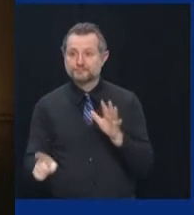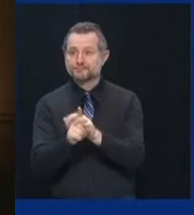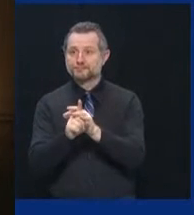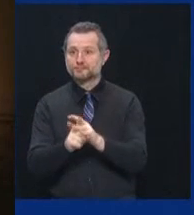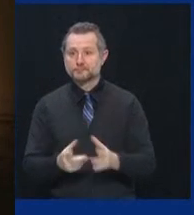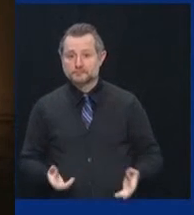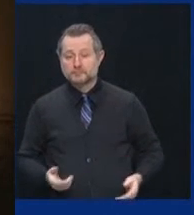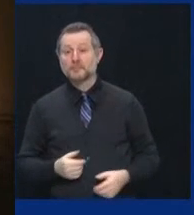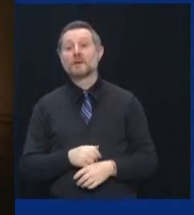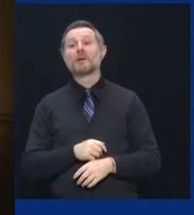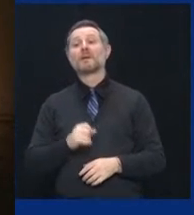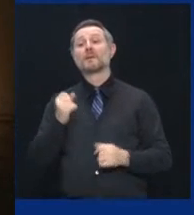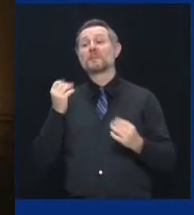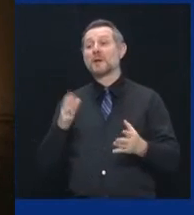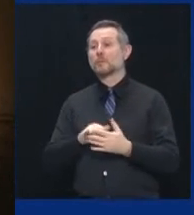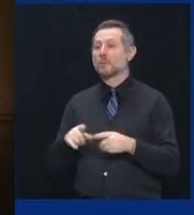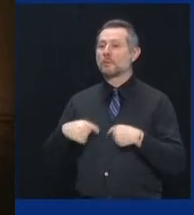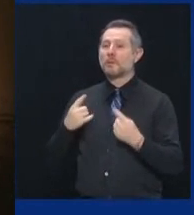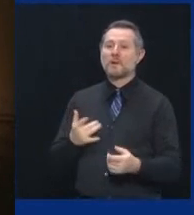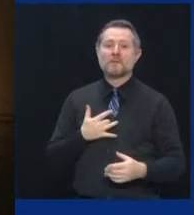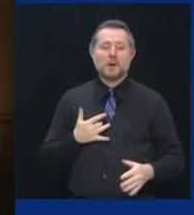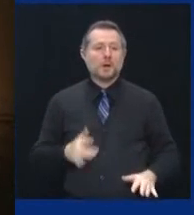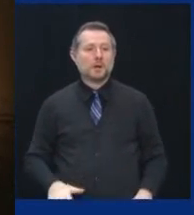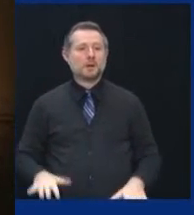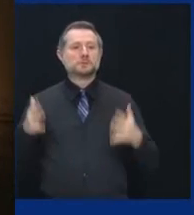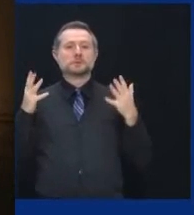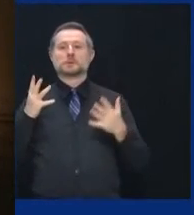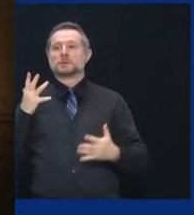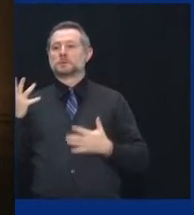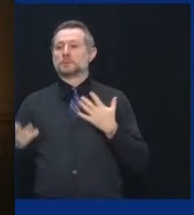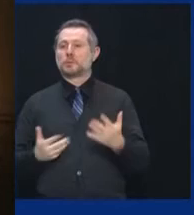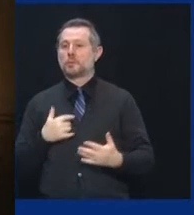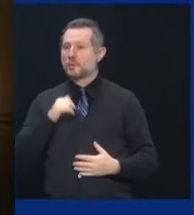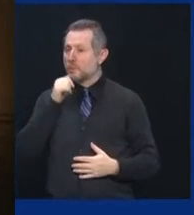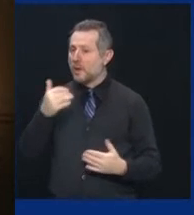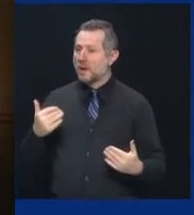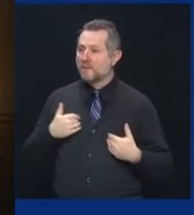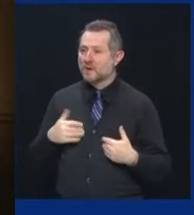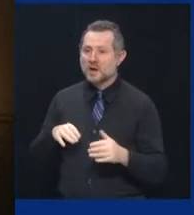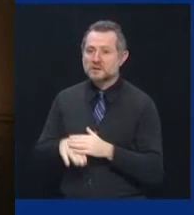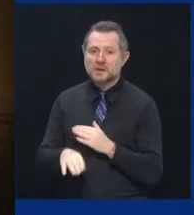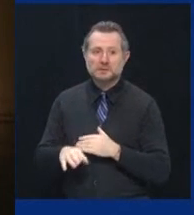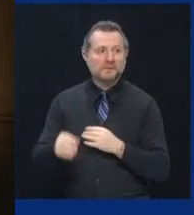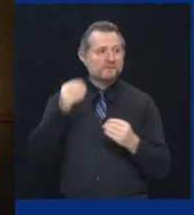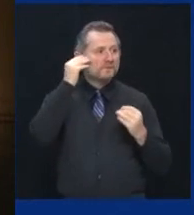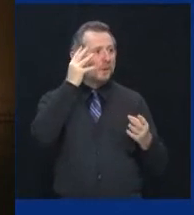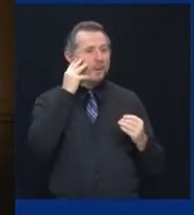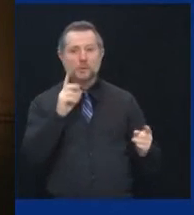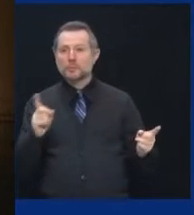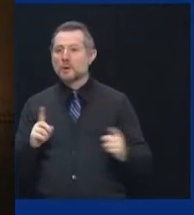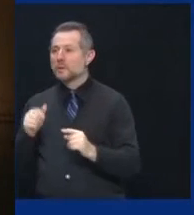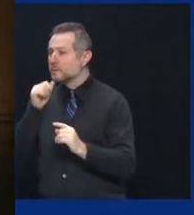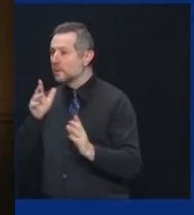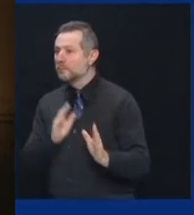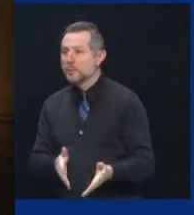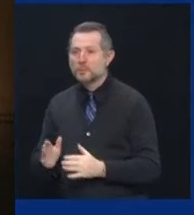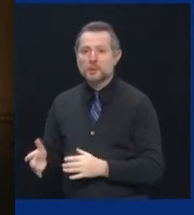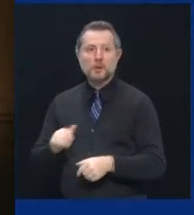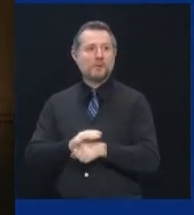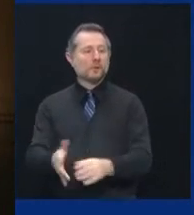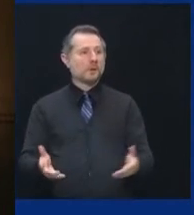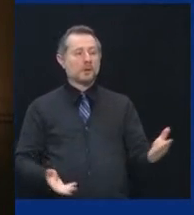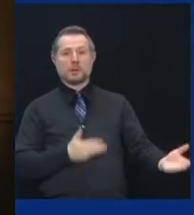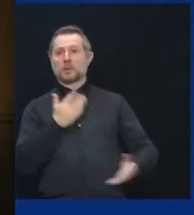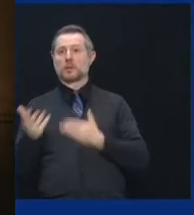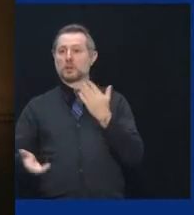felt anxious because they were uninformed and untrained to handle this new emergency. We